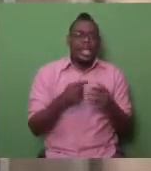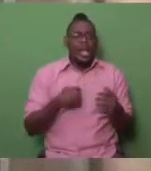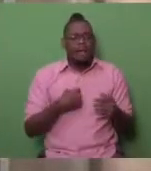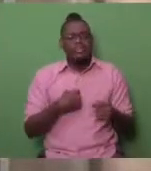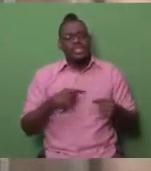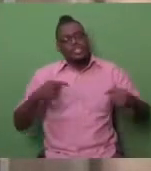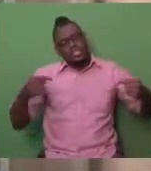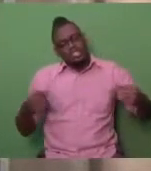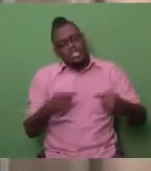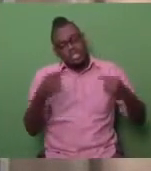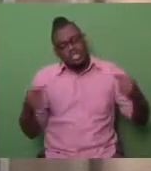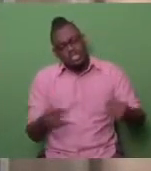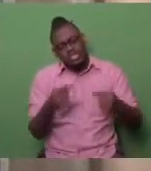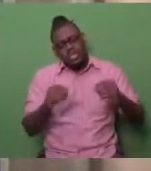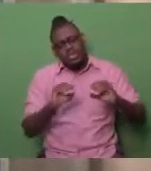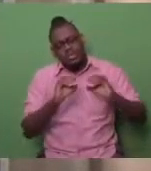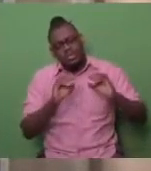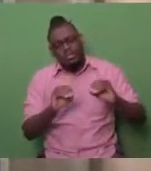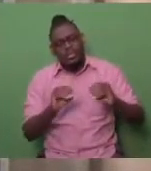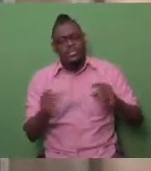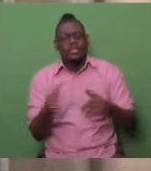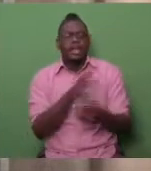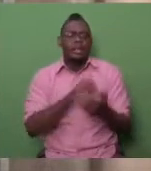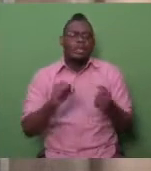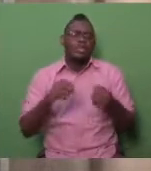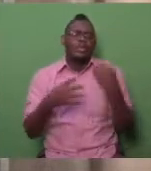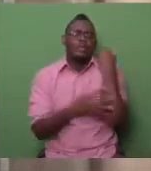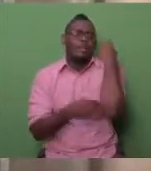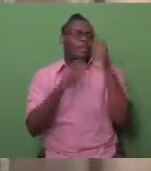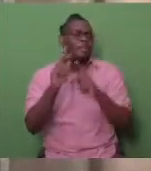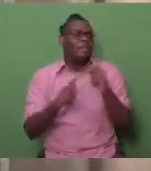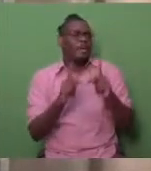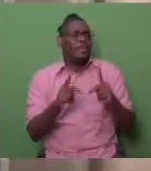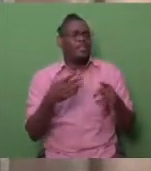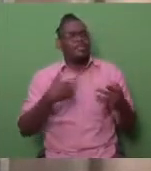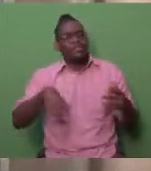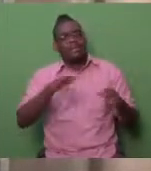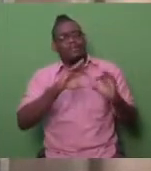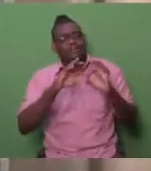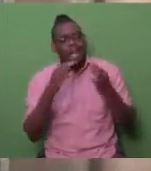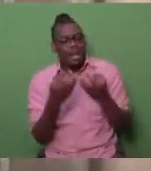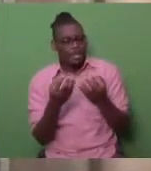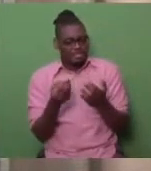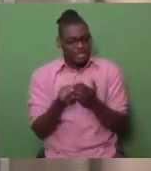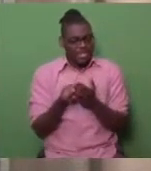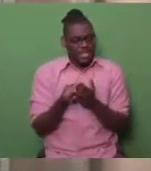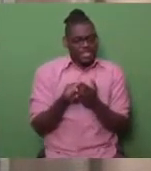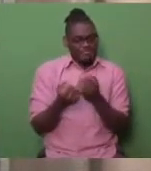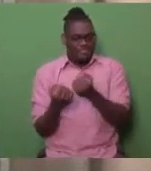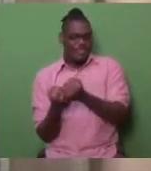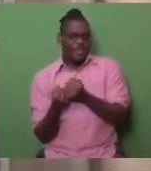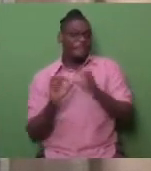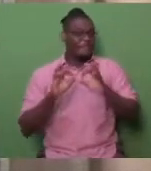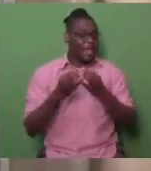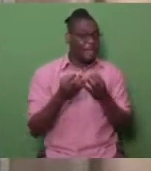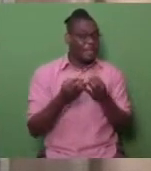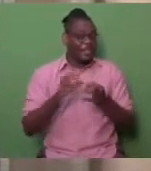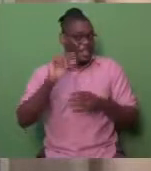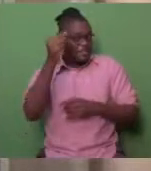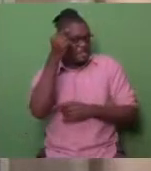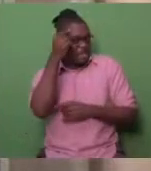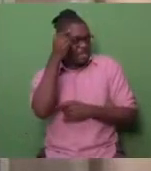the family, and the finances. It would be remiss of me not to turn attention to perhaps one of the biggest